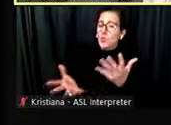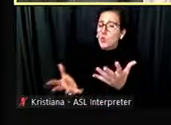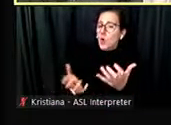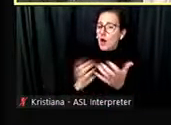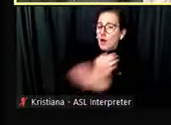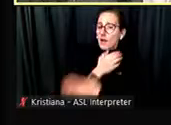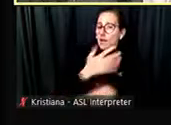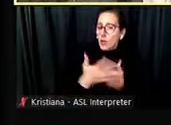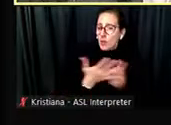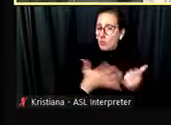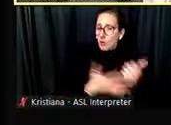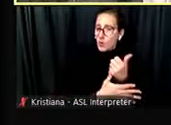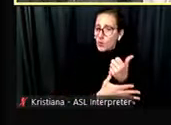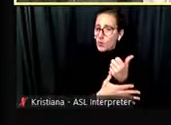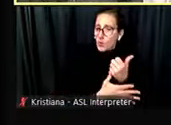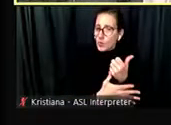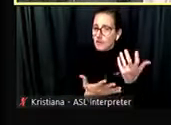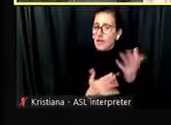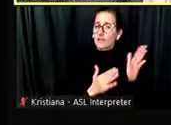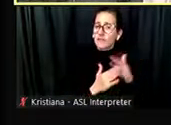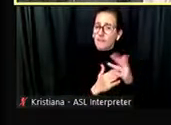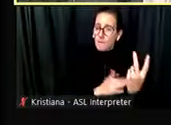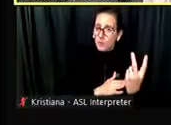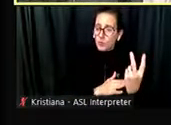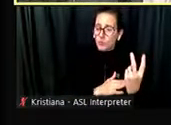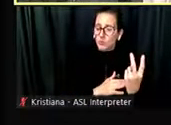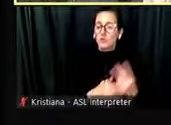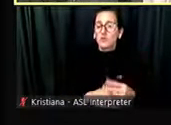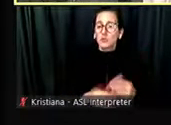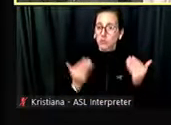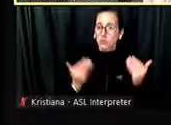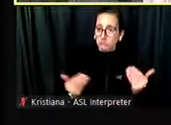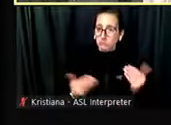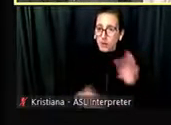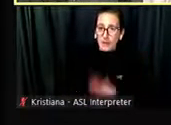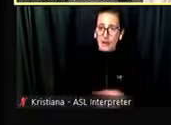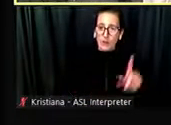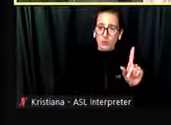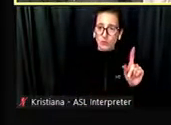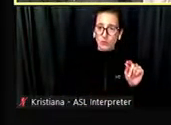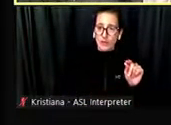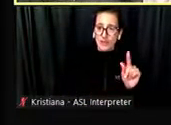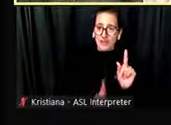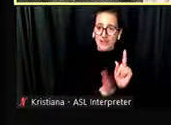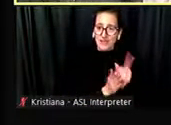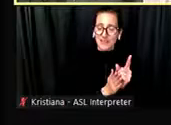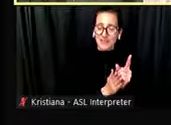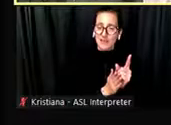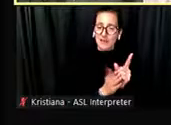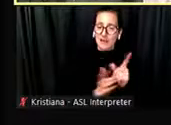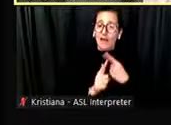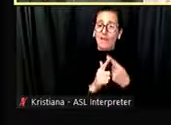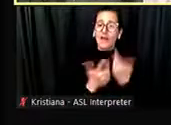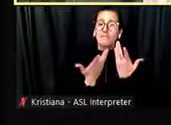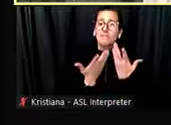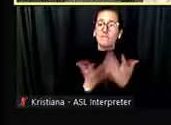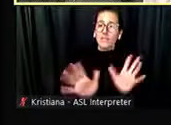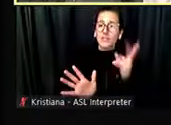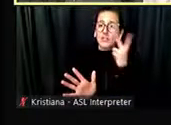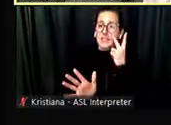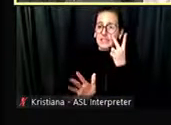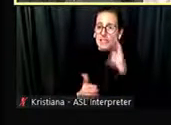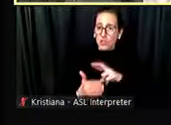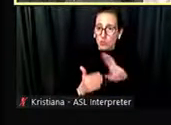about 20 more seconds, and then we'll end the poll and see where you land, because I have a